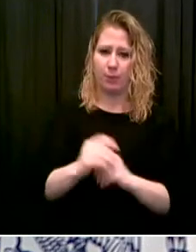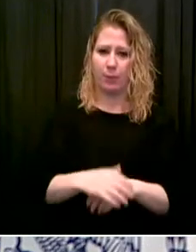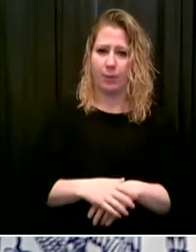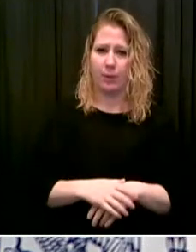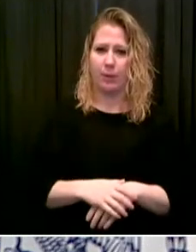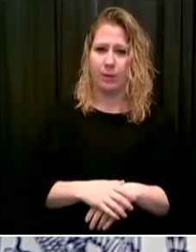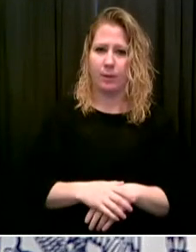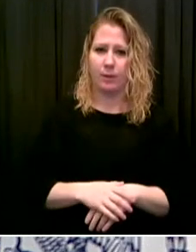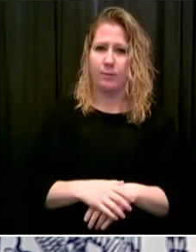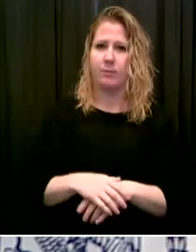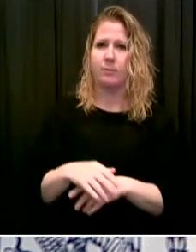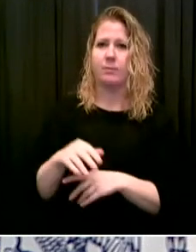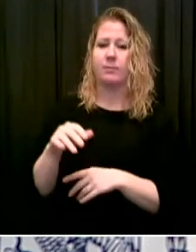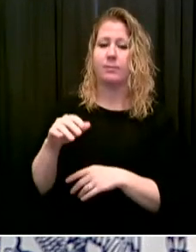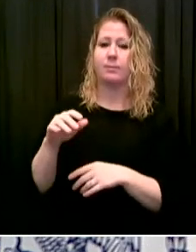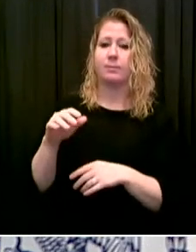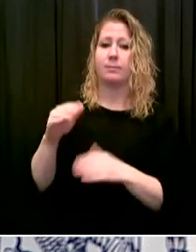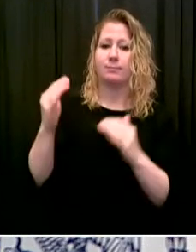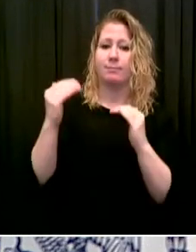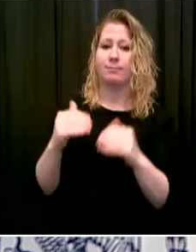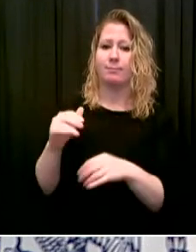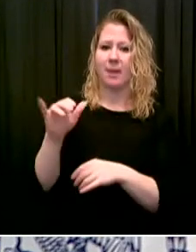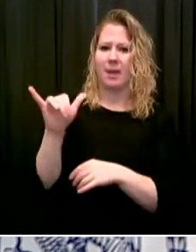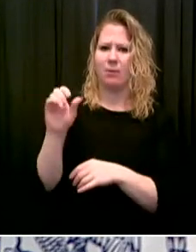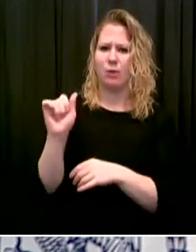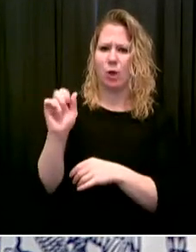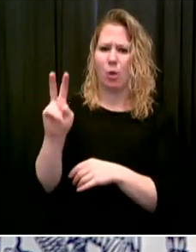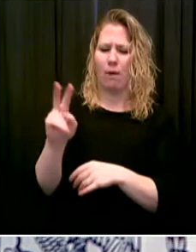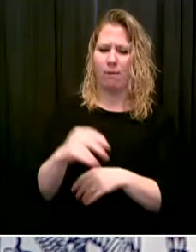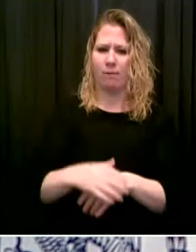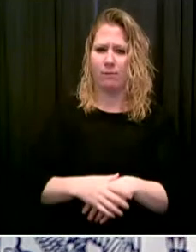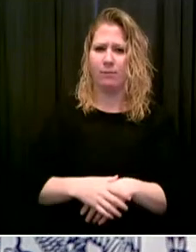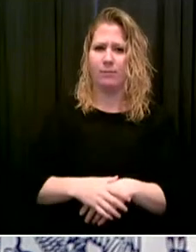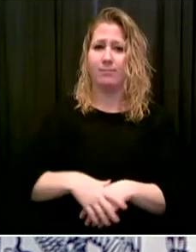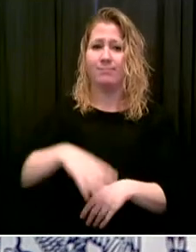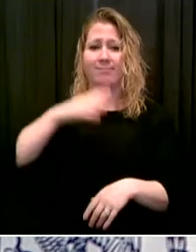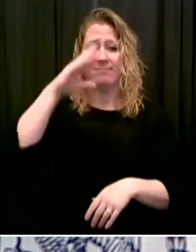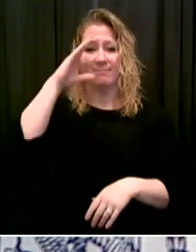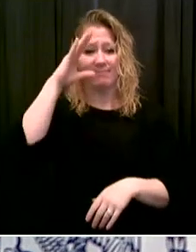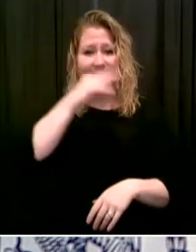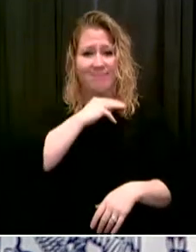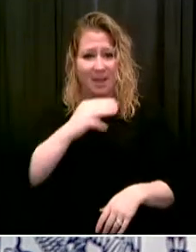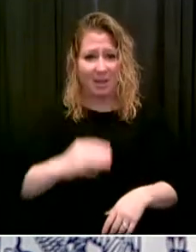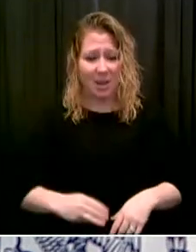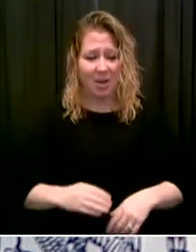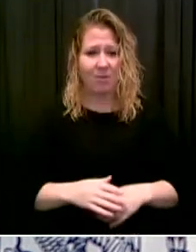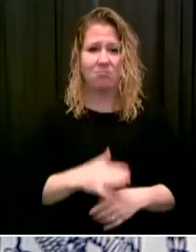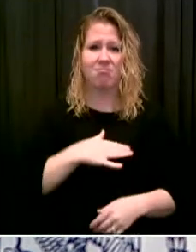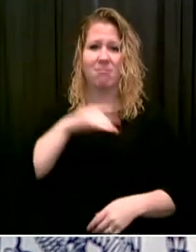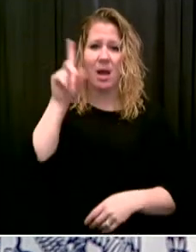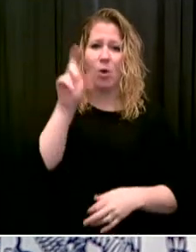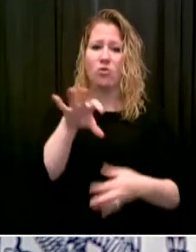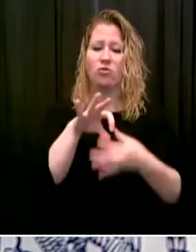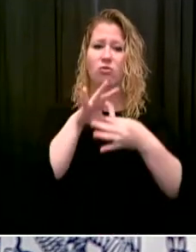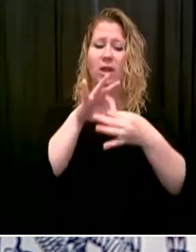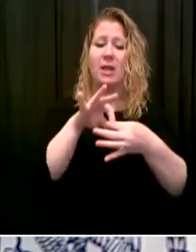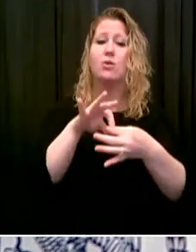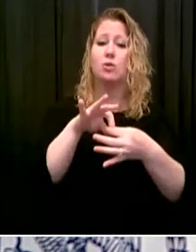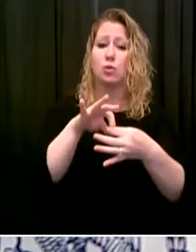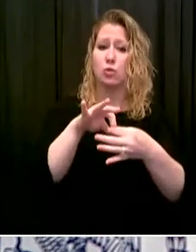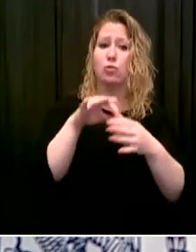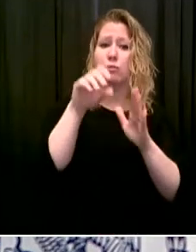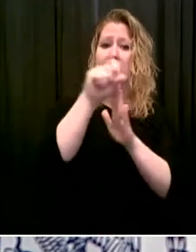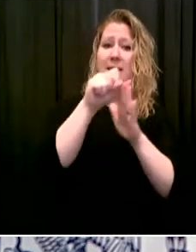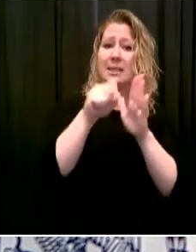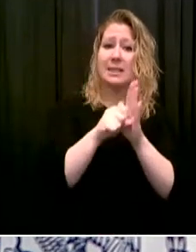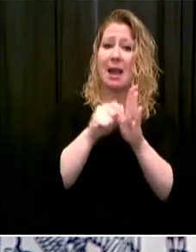Hi, Mr. Mayor. Just in the context of the state emergency declaration ending, there was a component